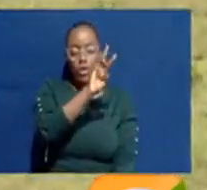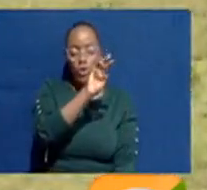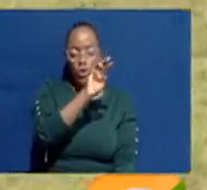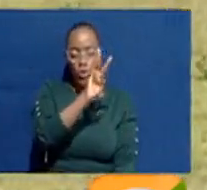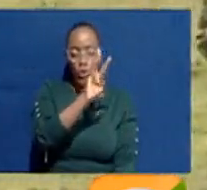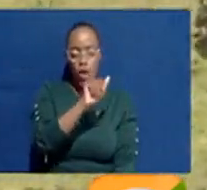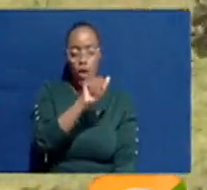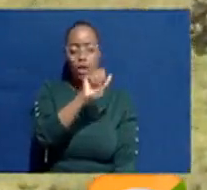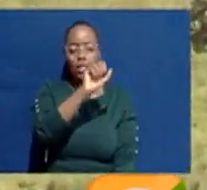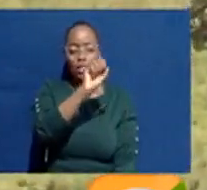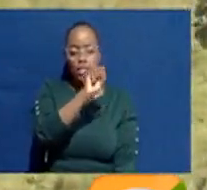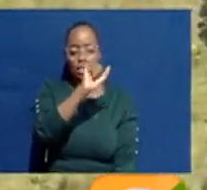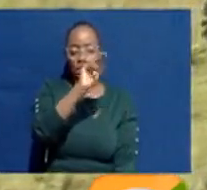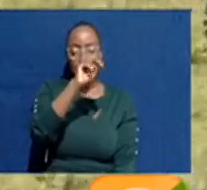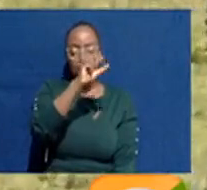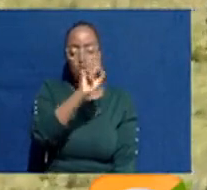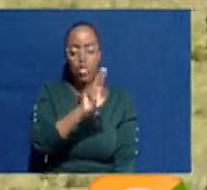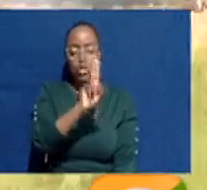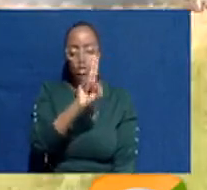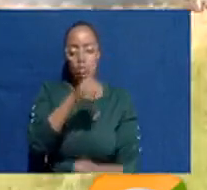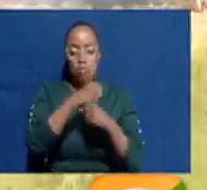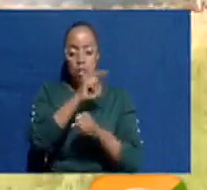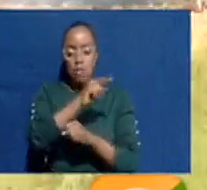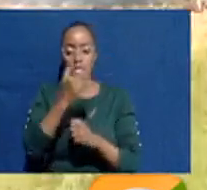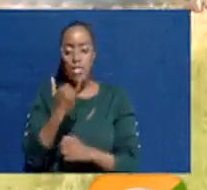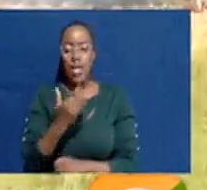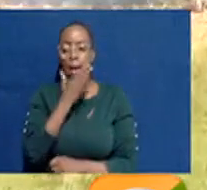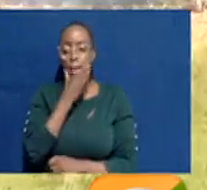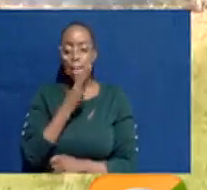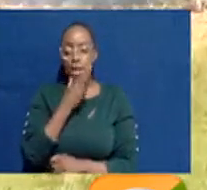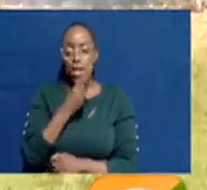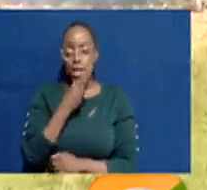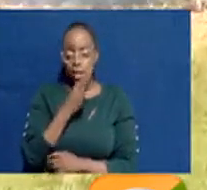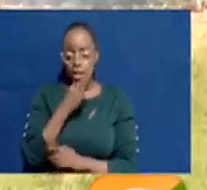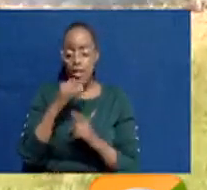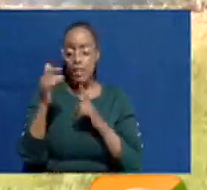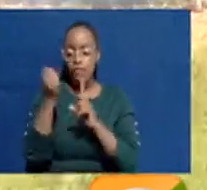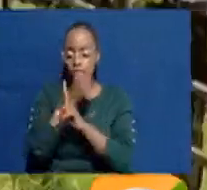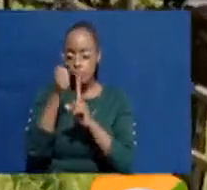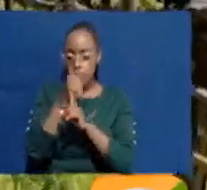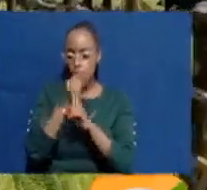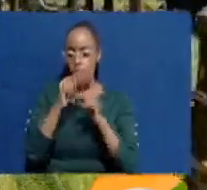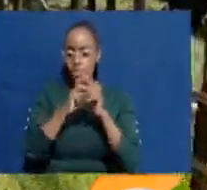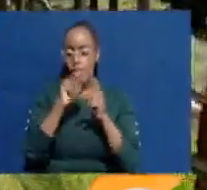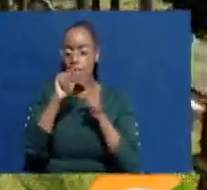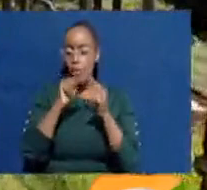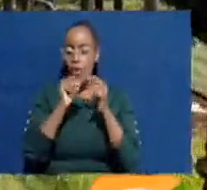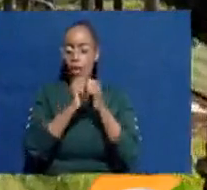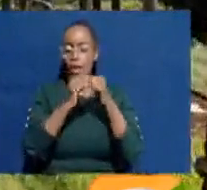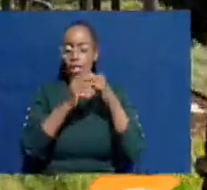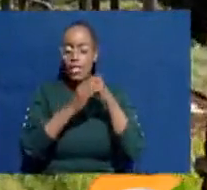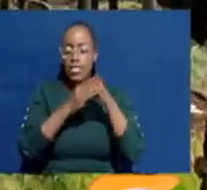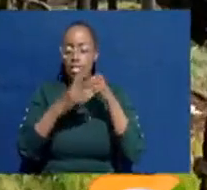fight is one that predates these young men. A fight that began in the 1970s and